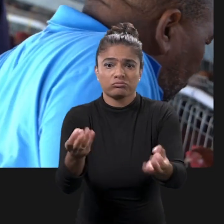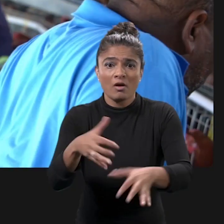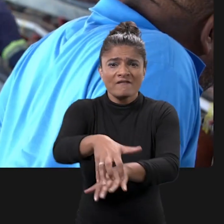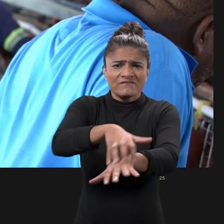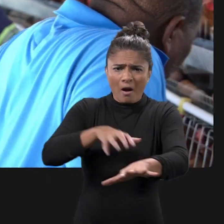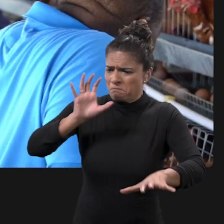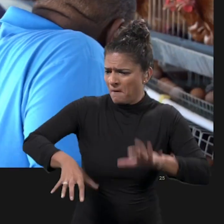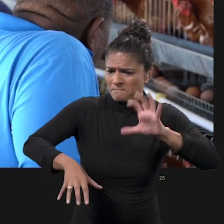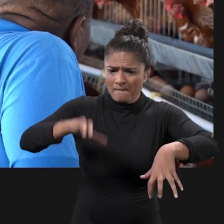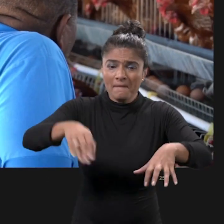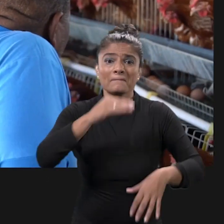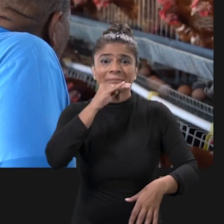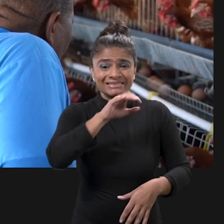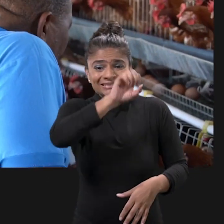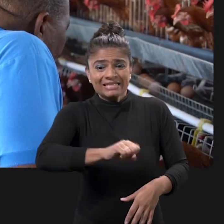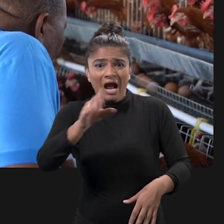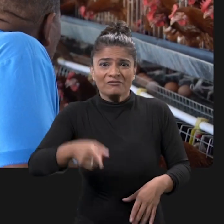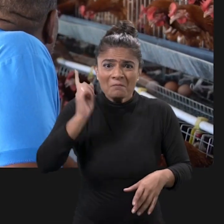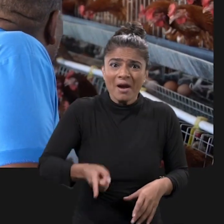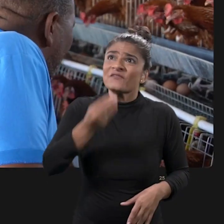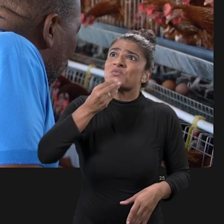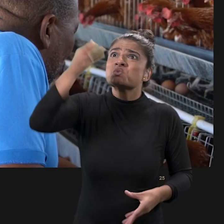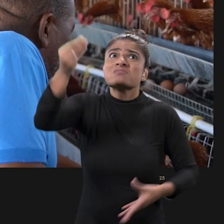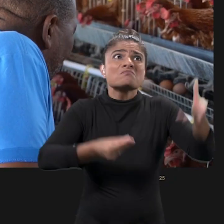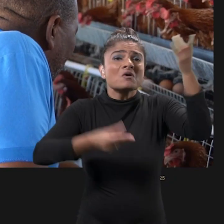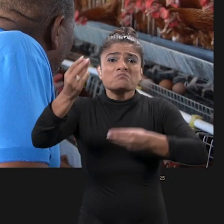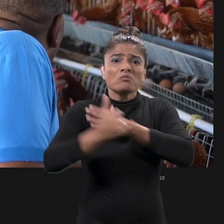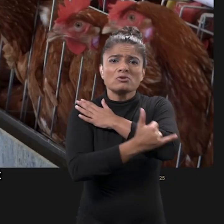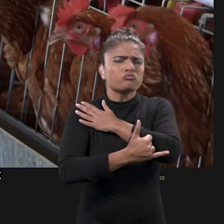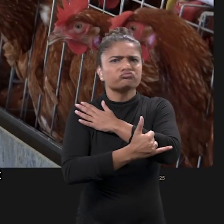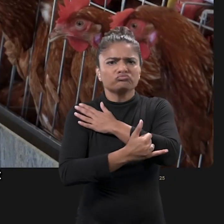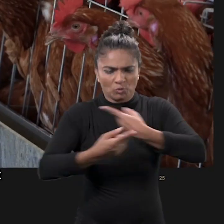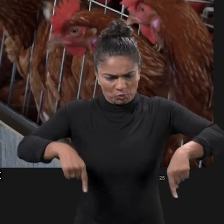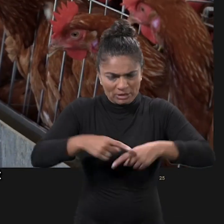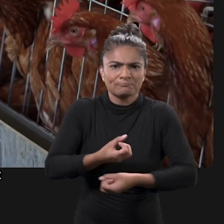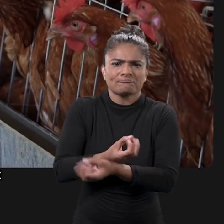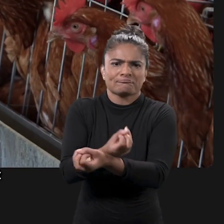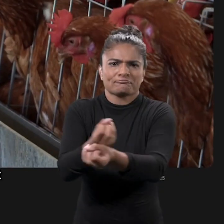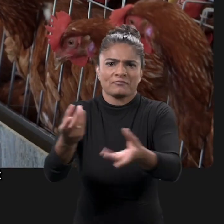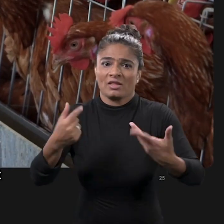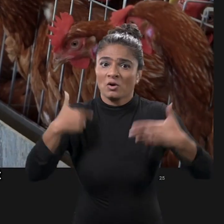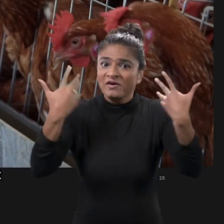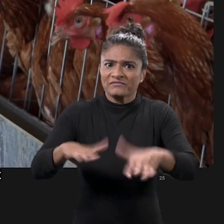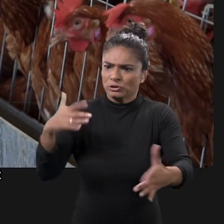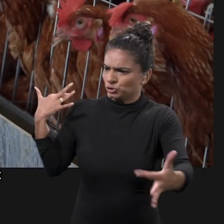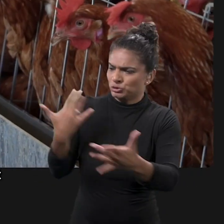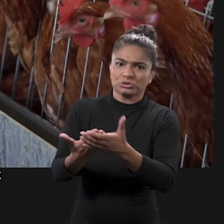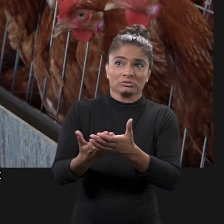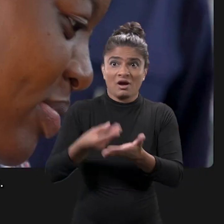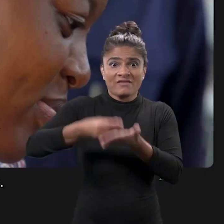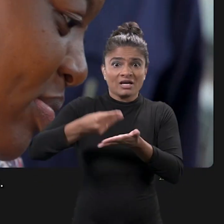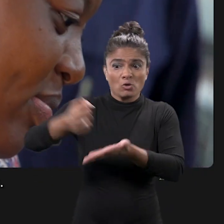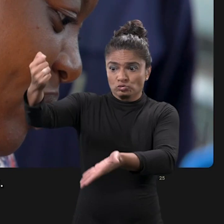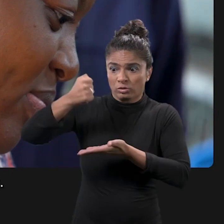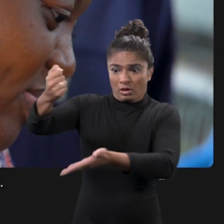they can so that South Africa does not have to import food from other countries. They've already received significant financial and technical